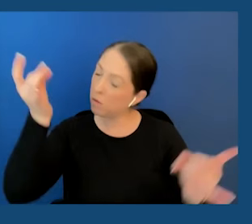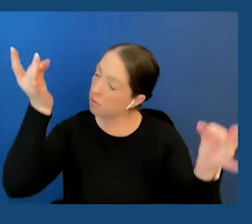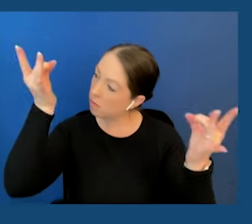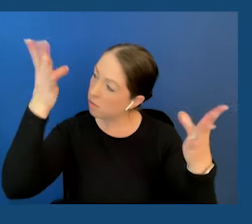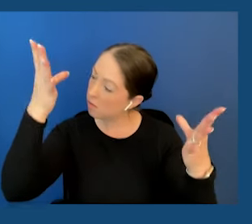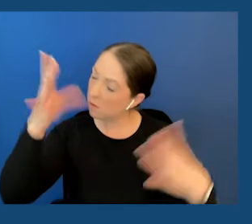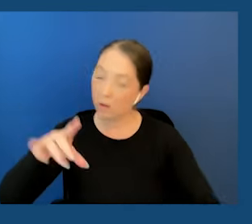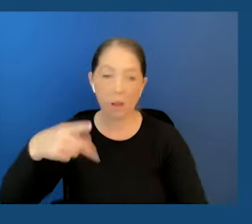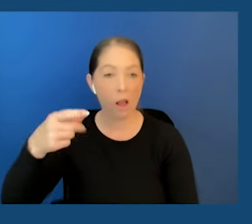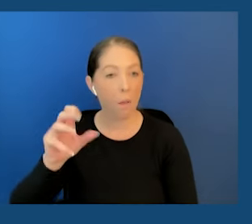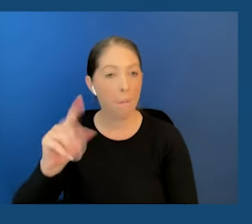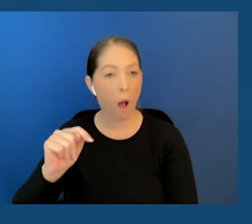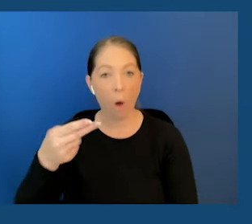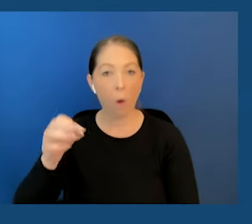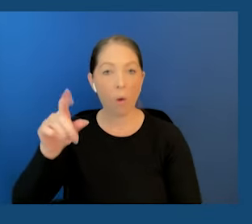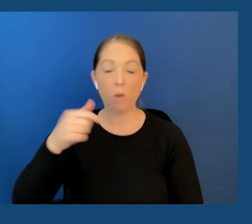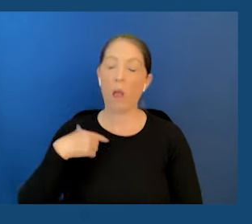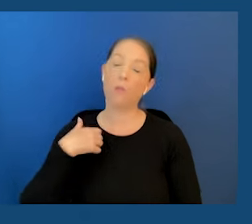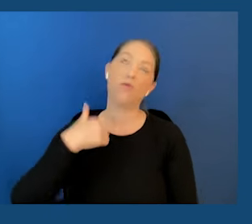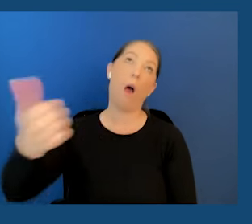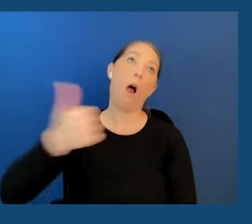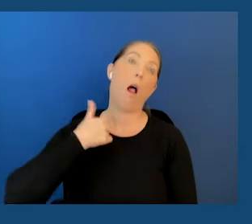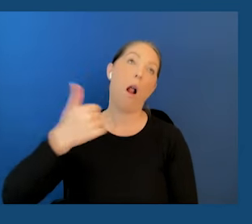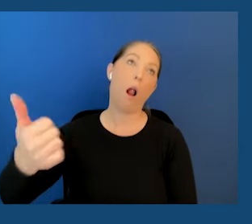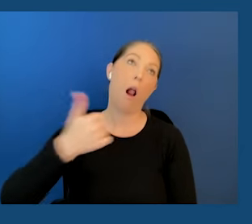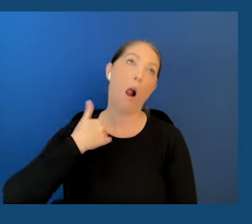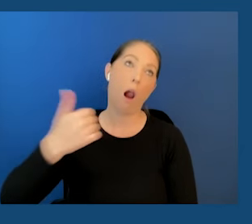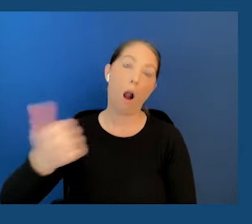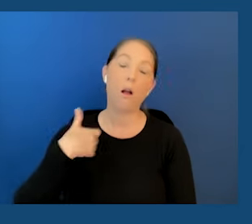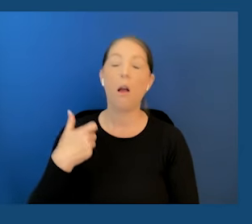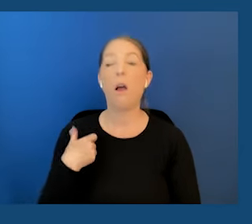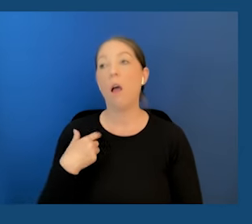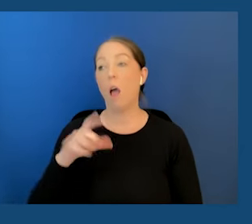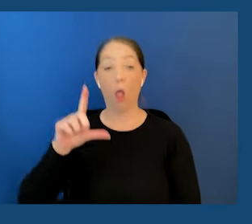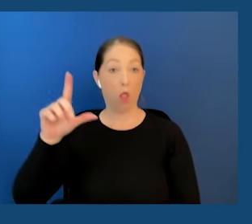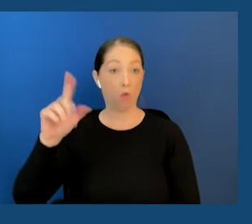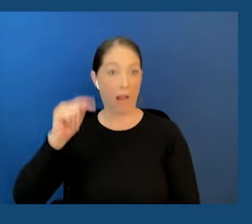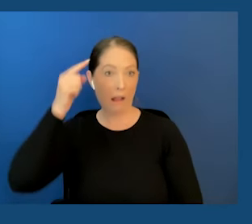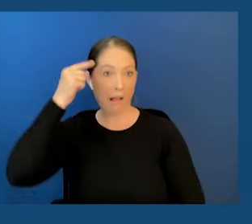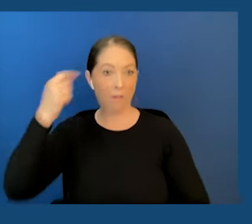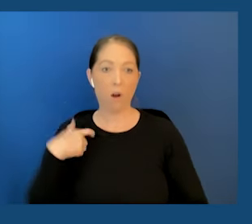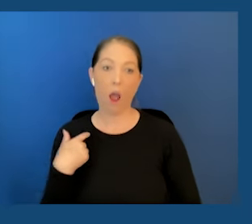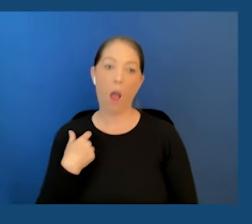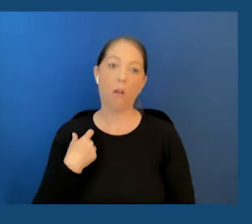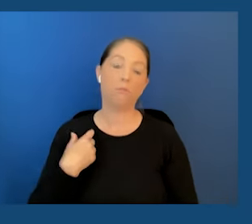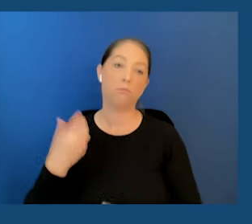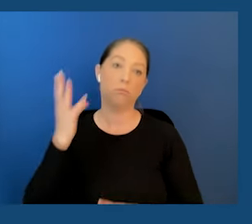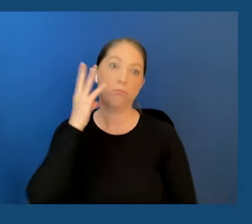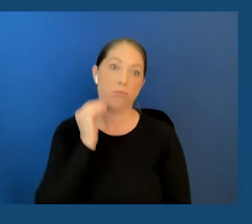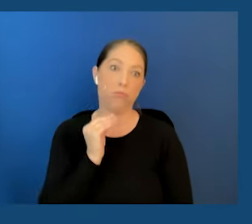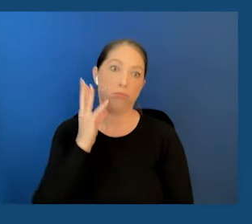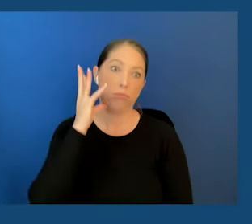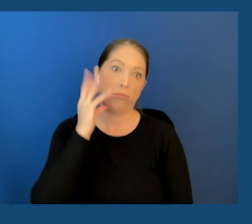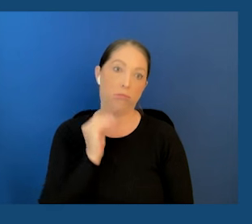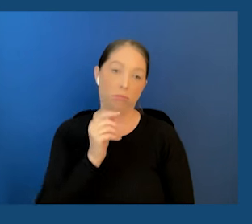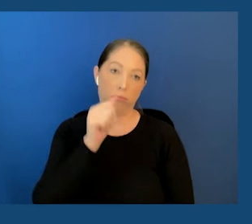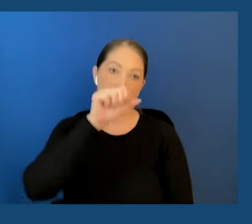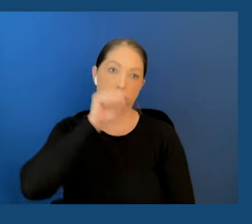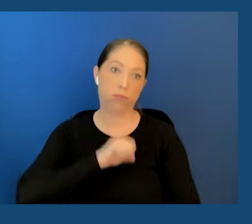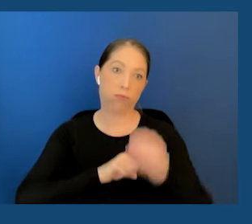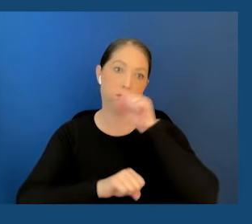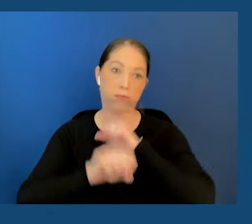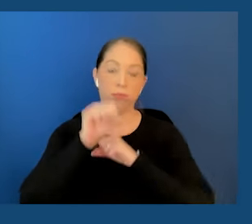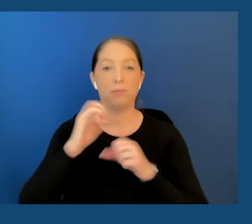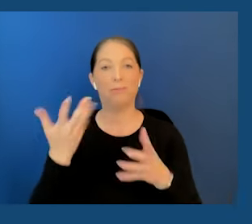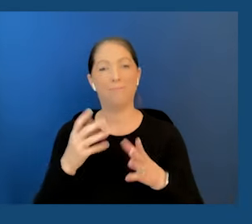anybody. When I was lieutenant governor, I hit every pothole in the state. I know them personally. And so no more. This is the great state of New